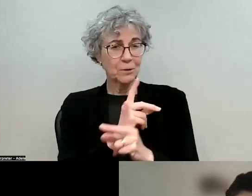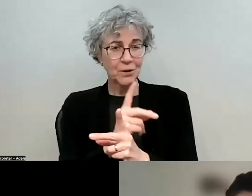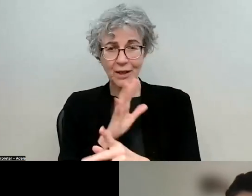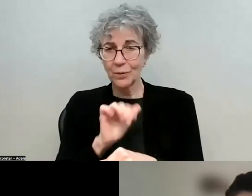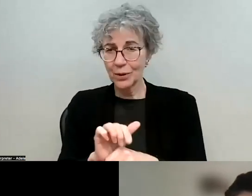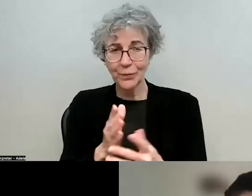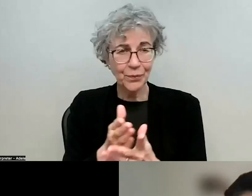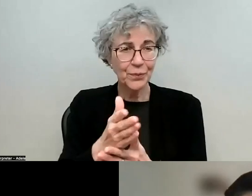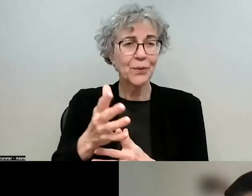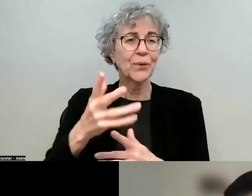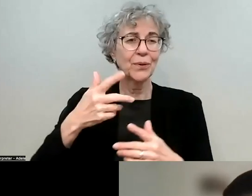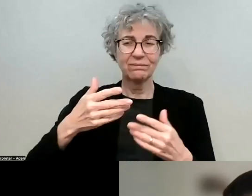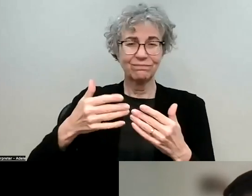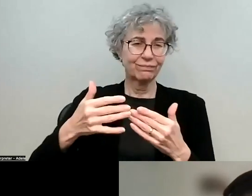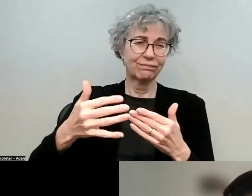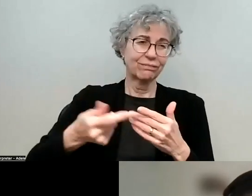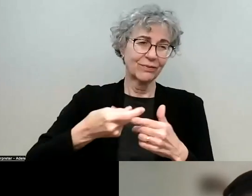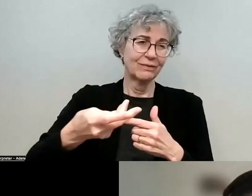go through this over the next few years.